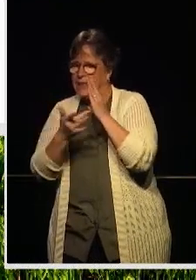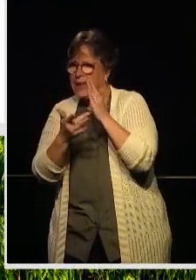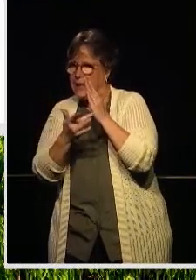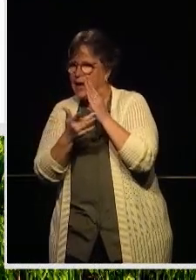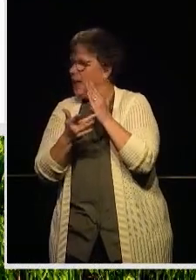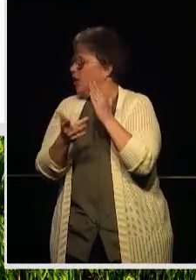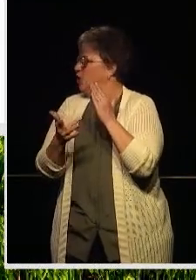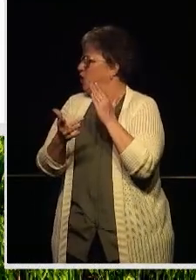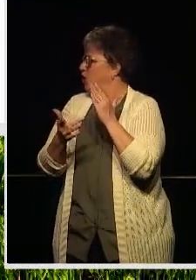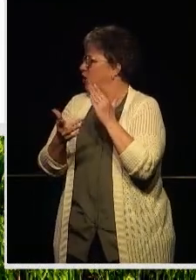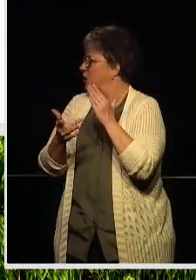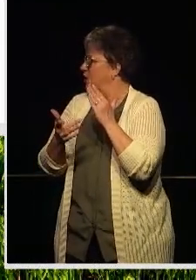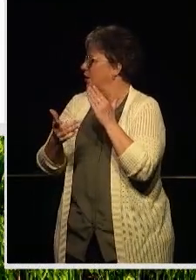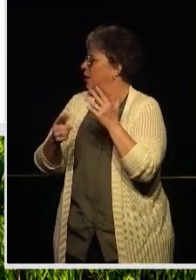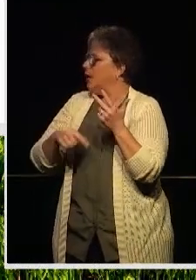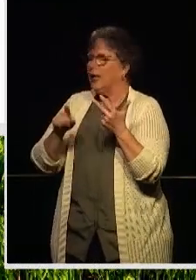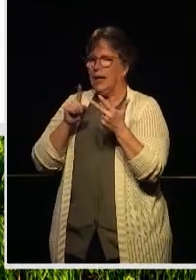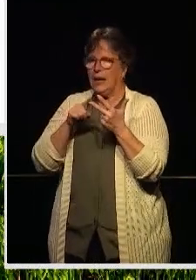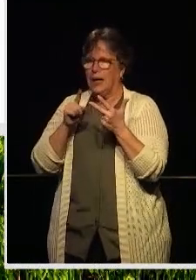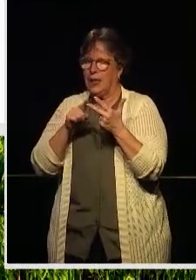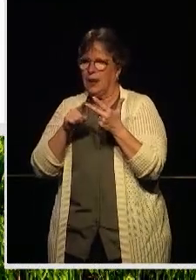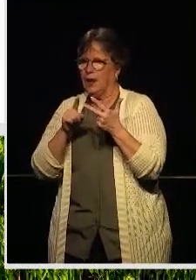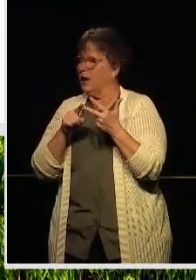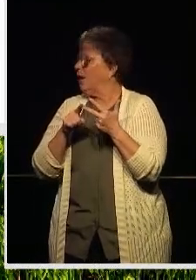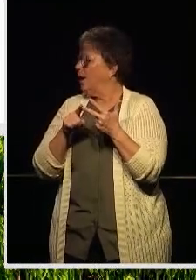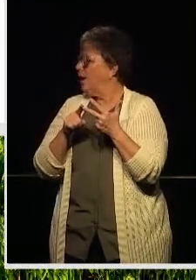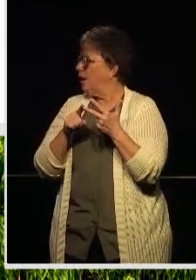chemistries, lateral flow test, and direct